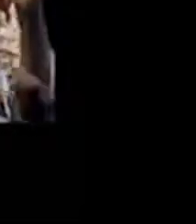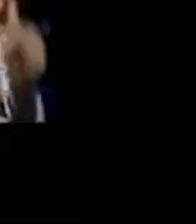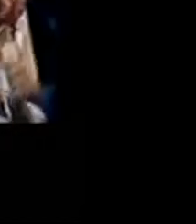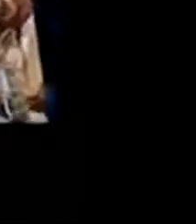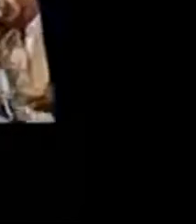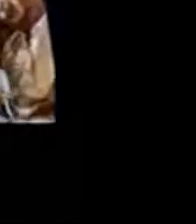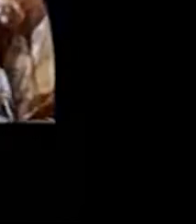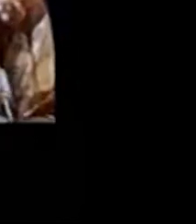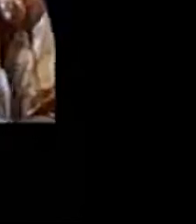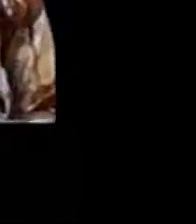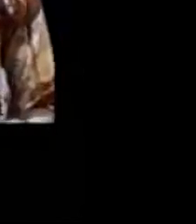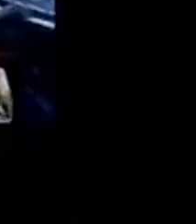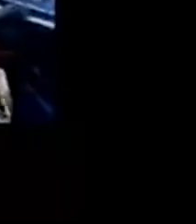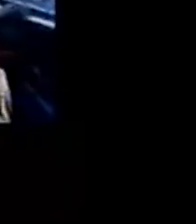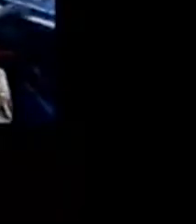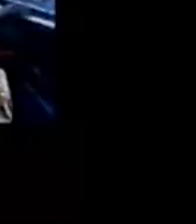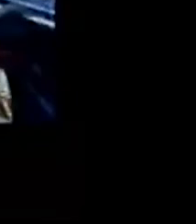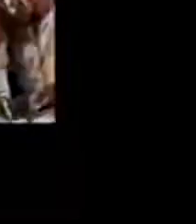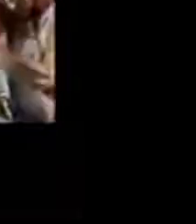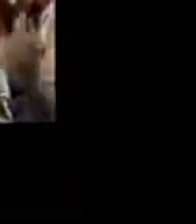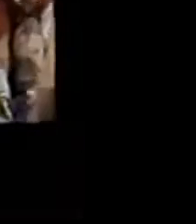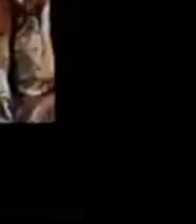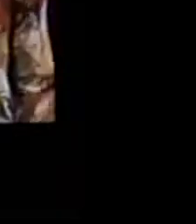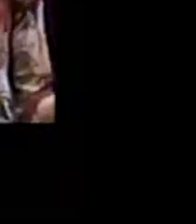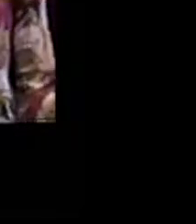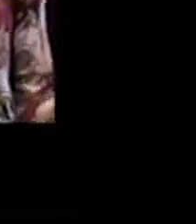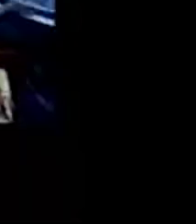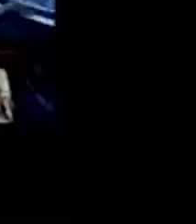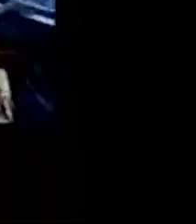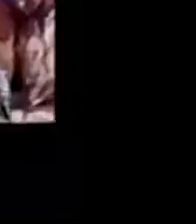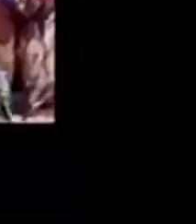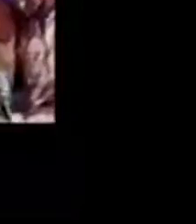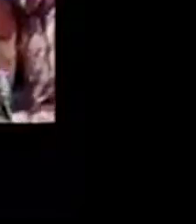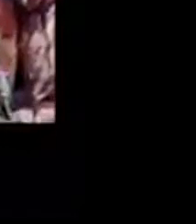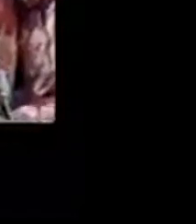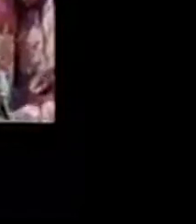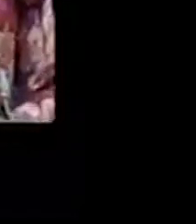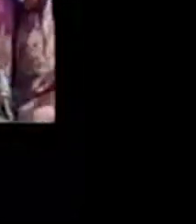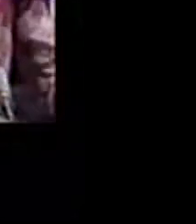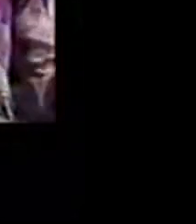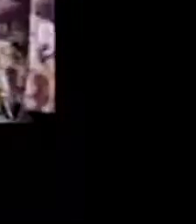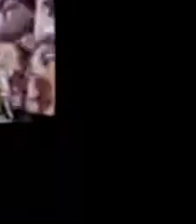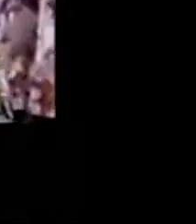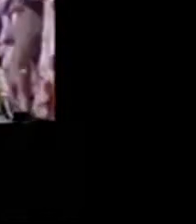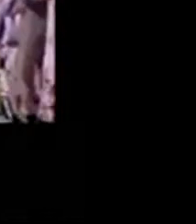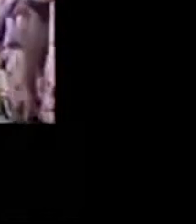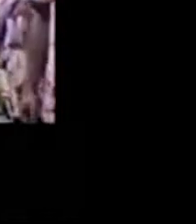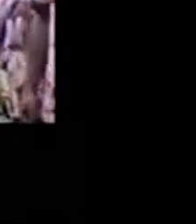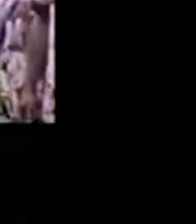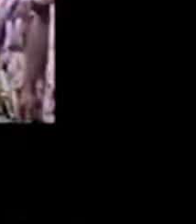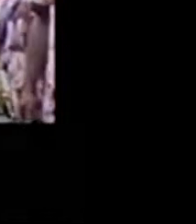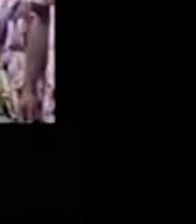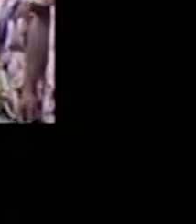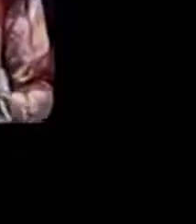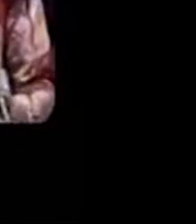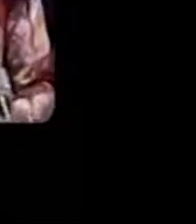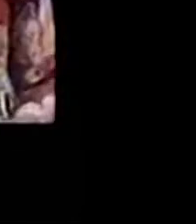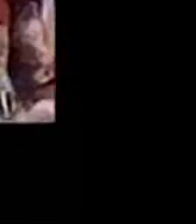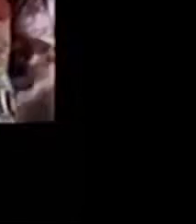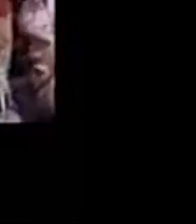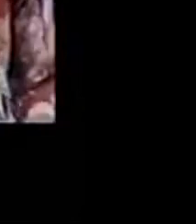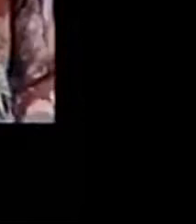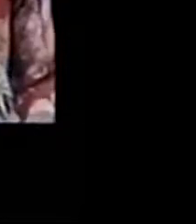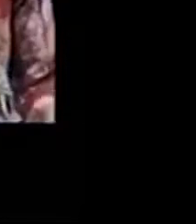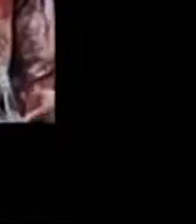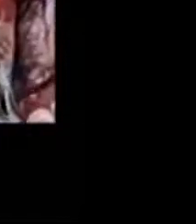same this world to say underneath my heaven since the night is your